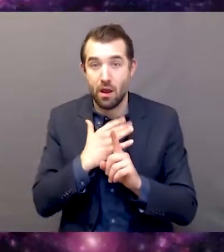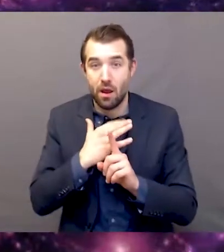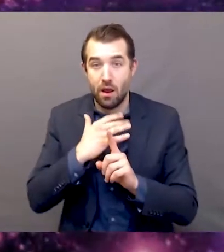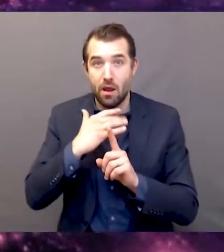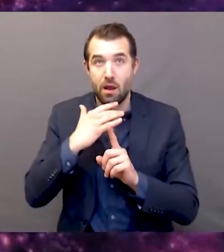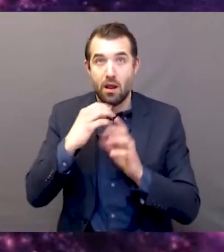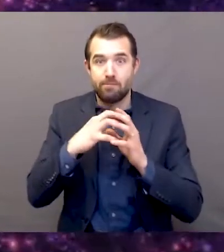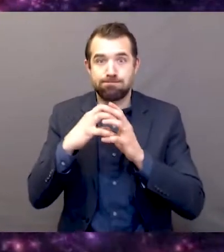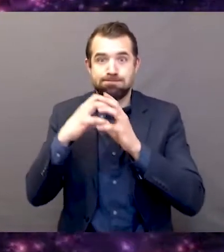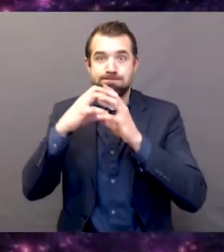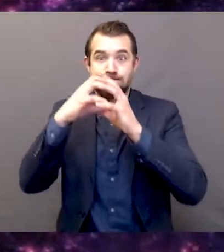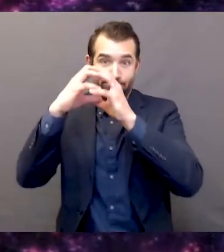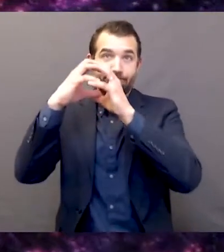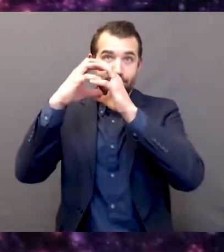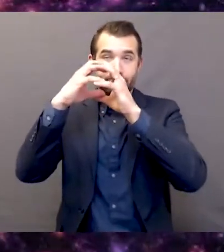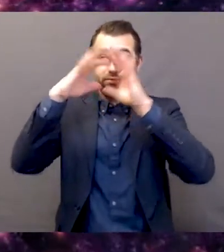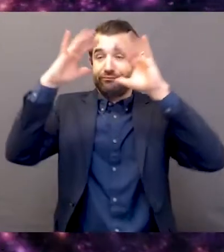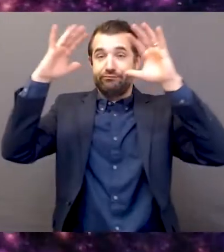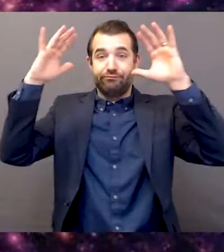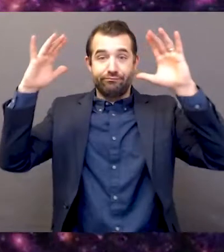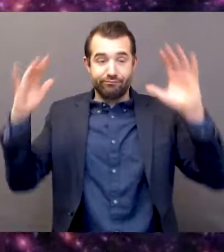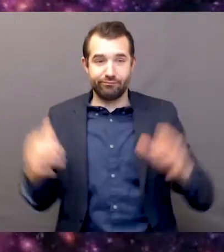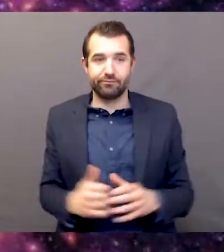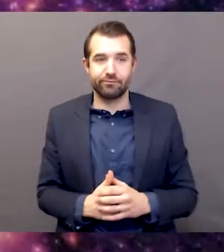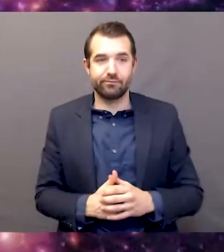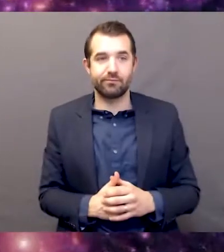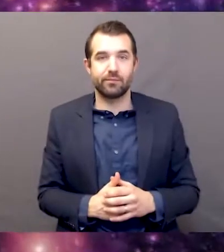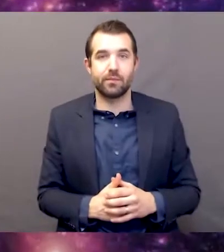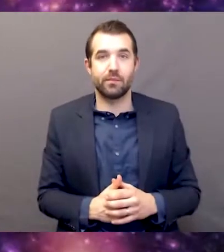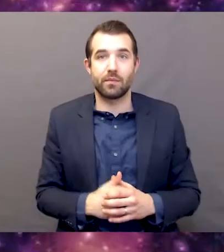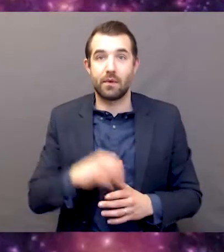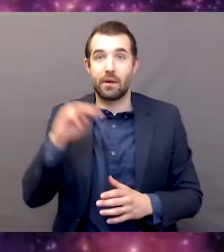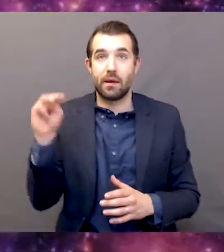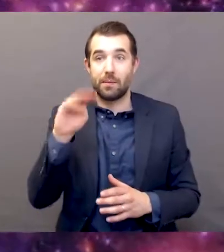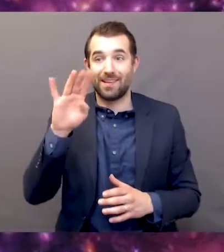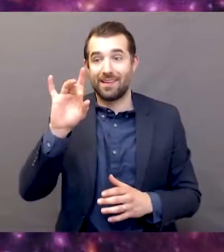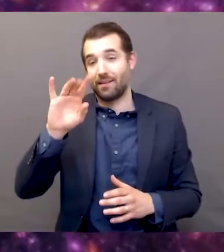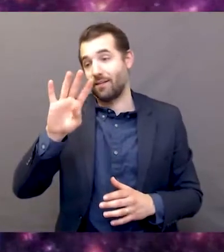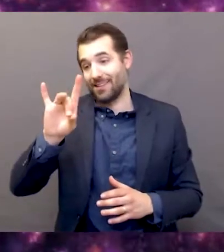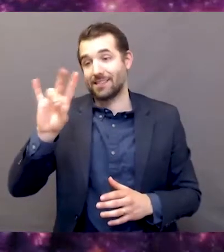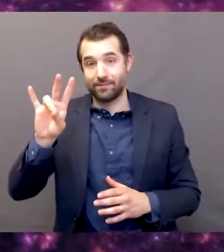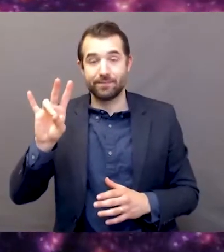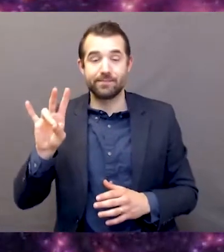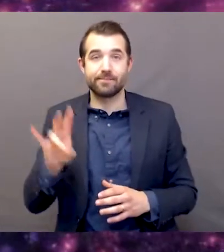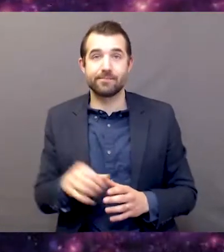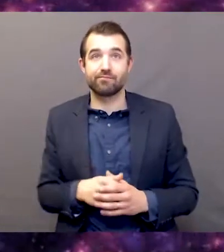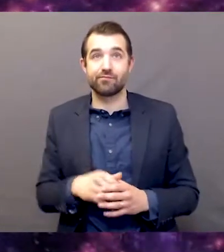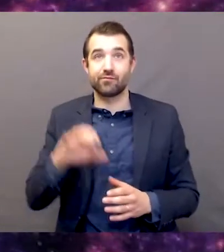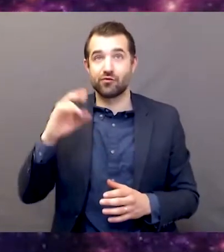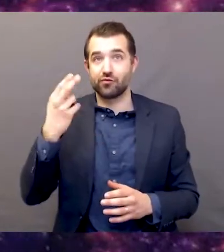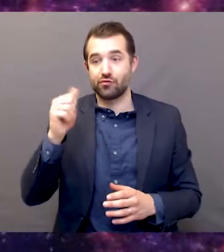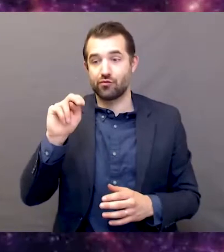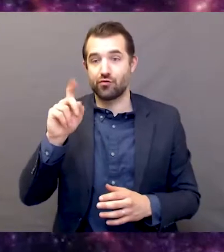Comparing the larger images, larger scale images of M87 in the radio and in Chandra, one can